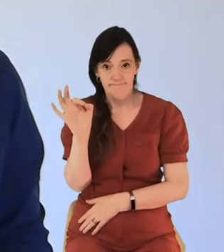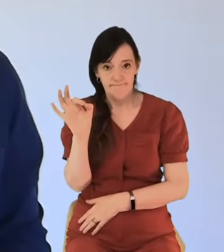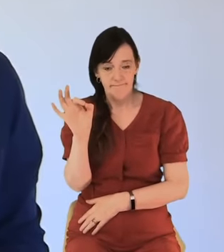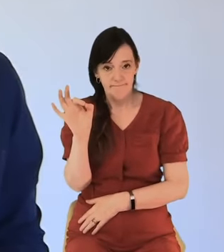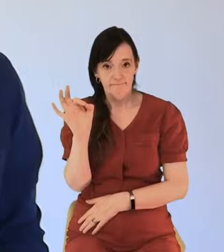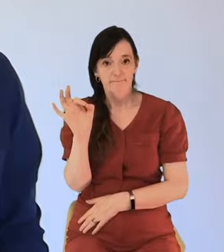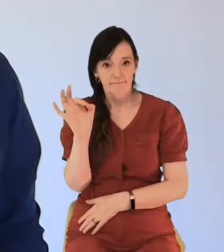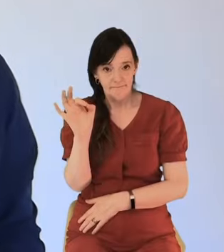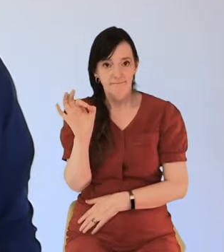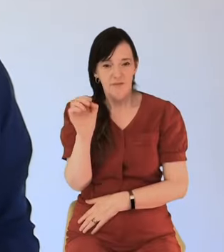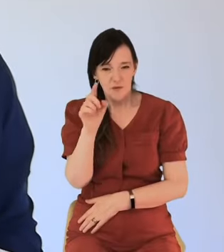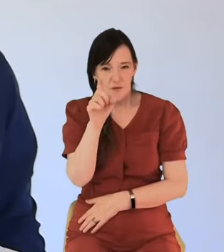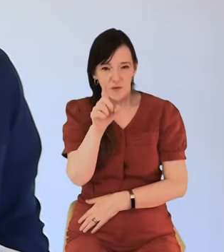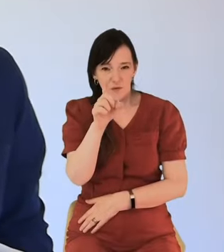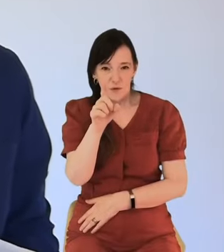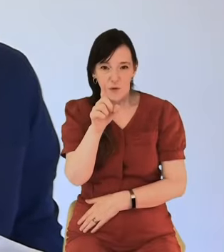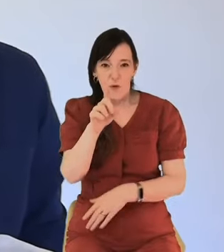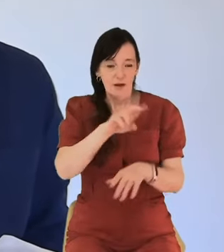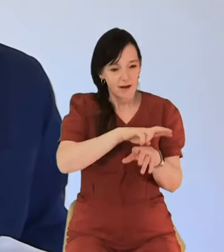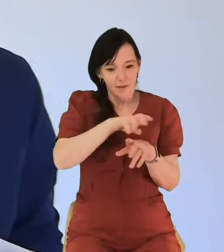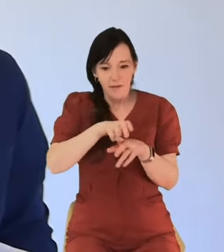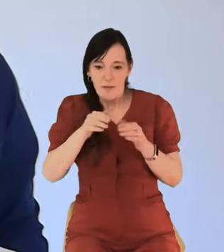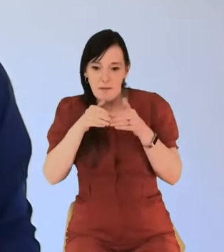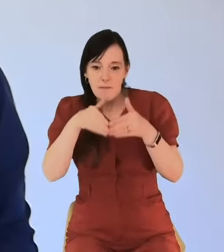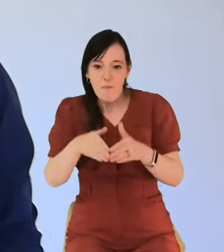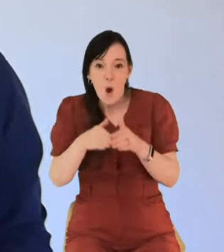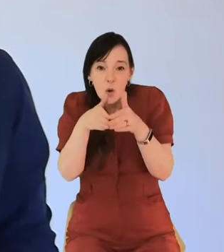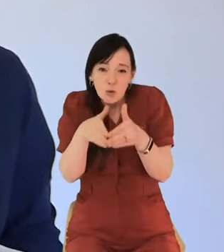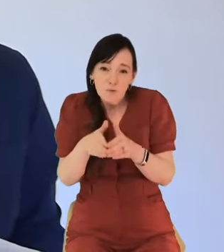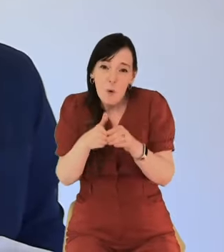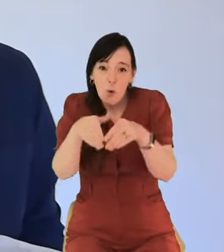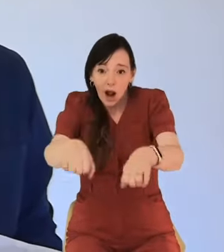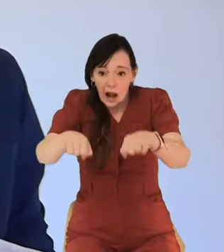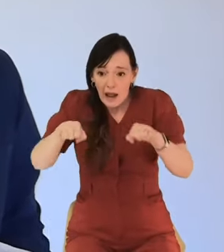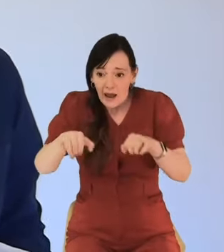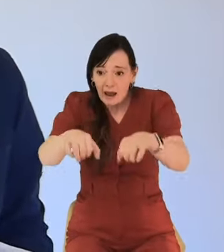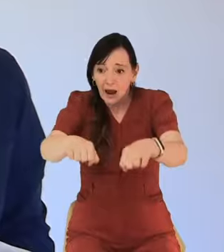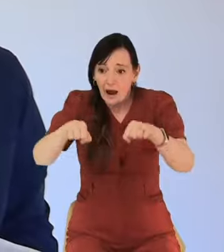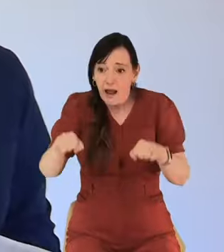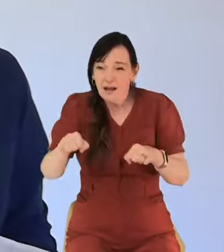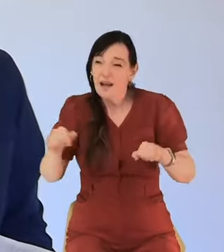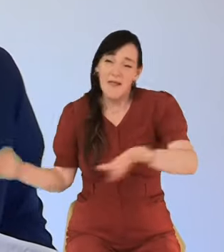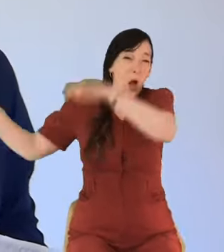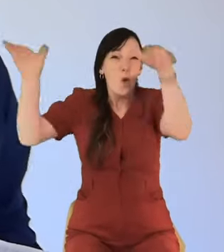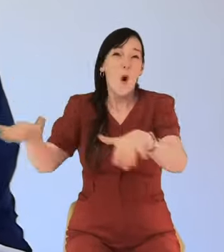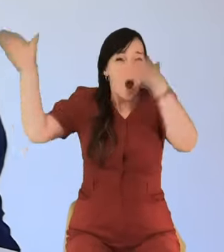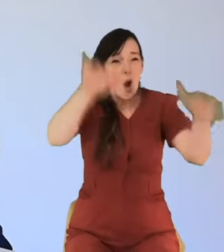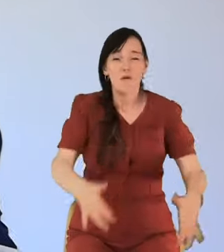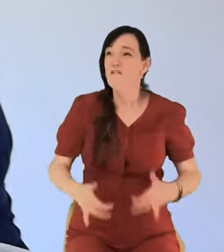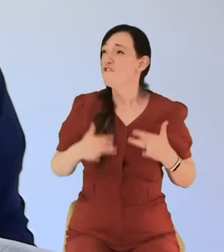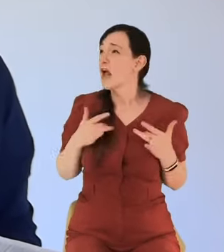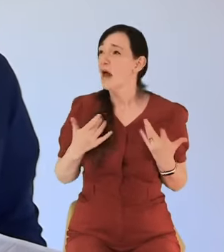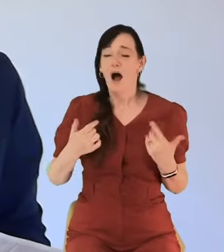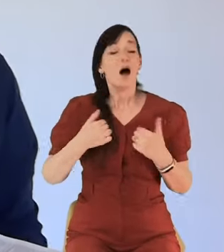Did you see? There you are in your small boat on this big sea thinking, I'm going to blow it. I'm going to mess up. I'm going to mess